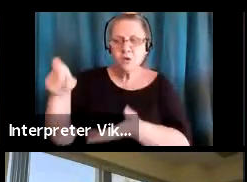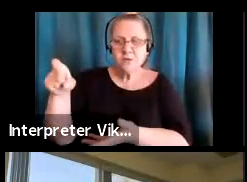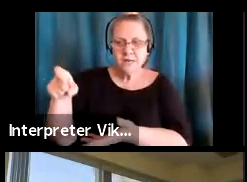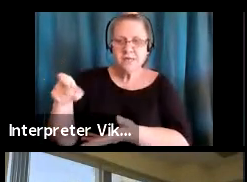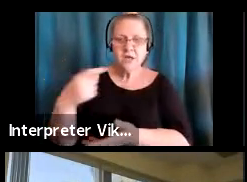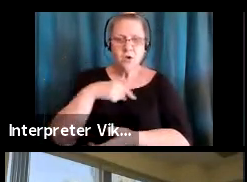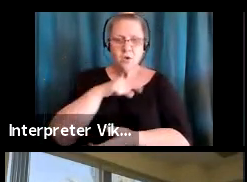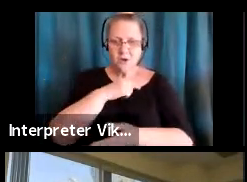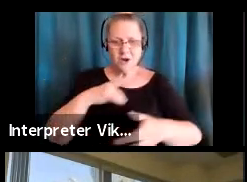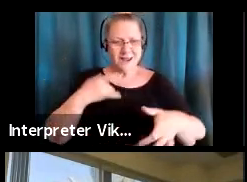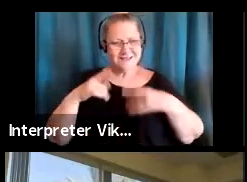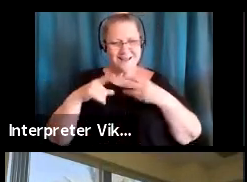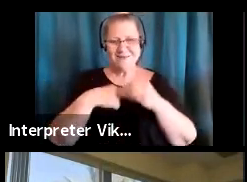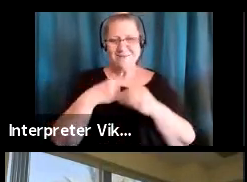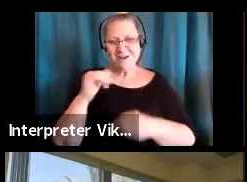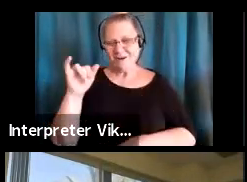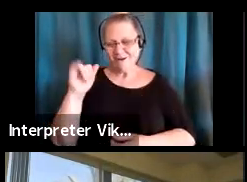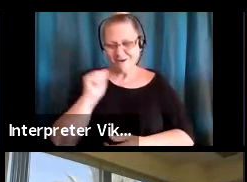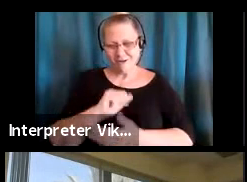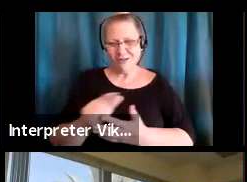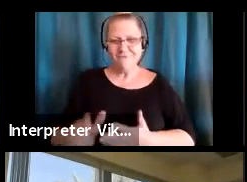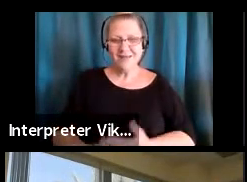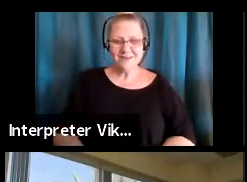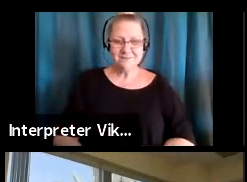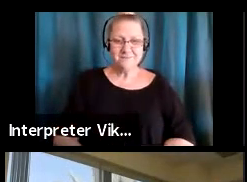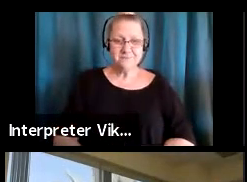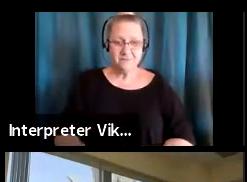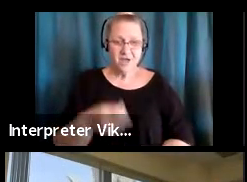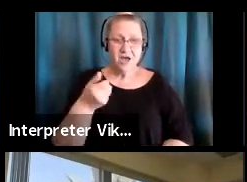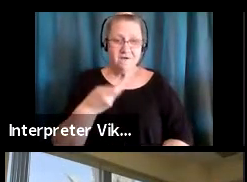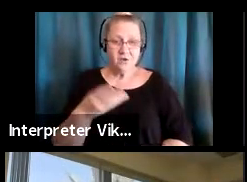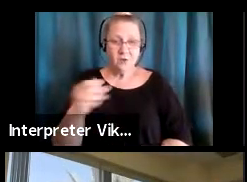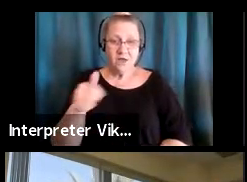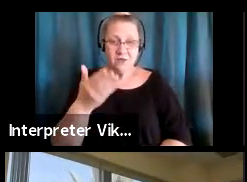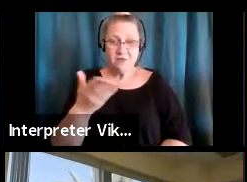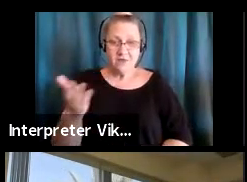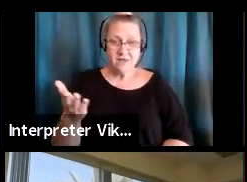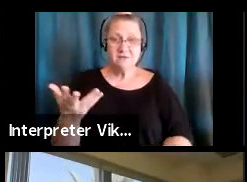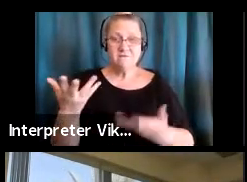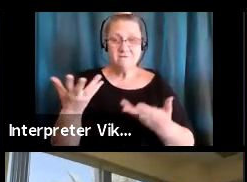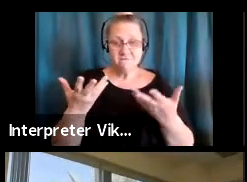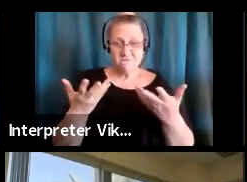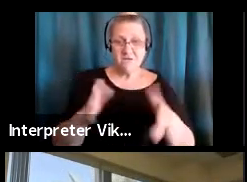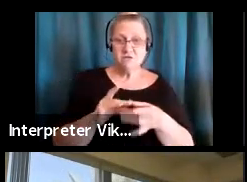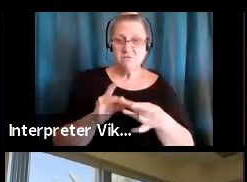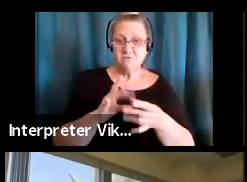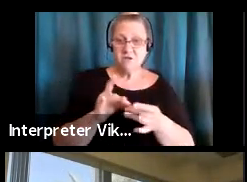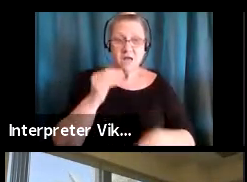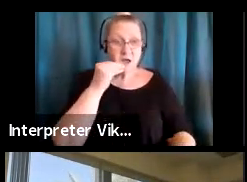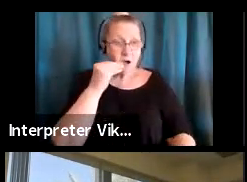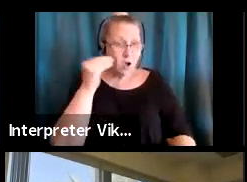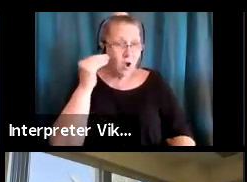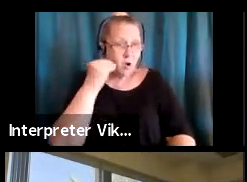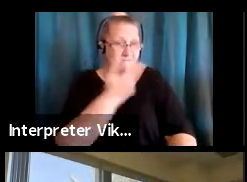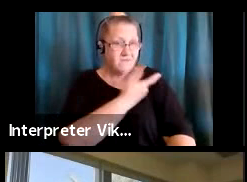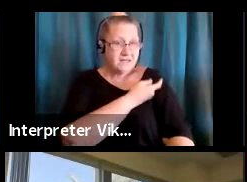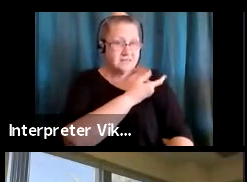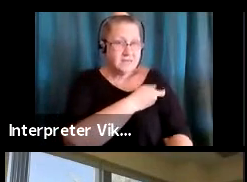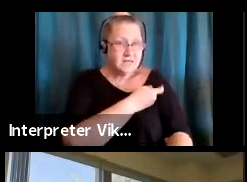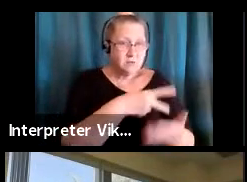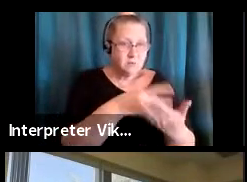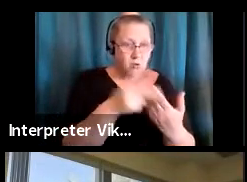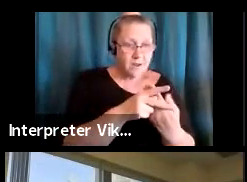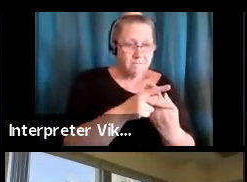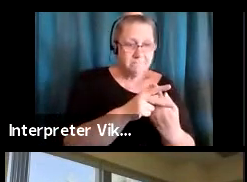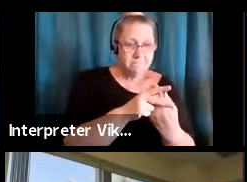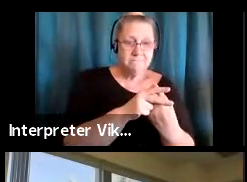really excited about. Two other things I'll mention that we've also heard about is at-home vaccination program, something our